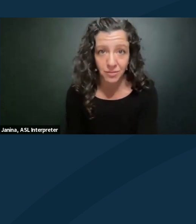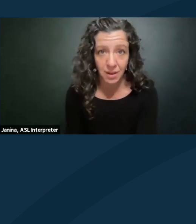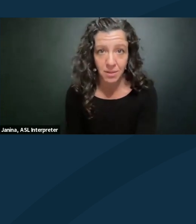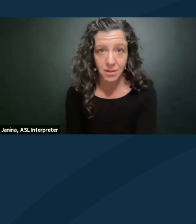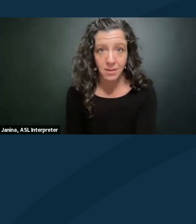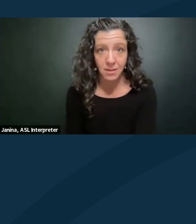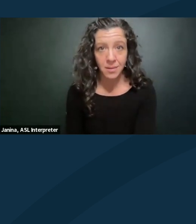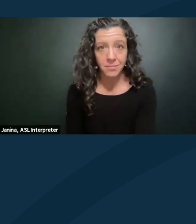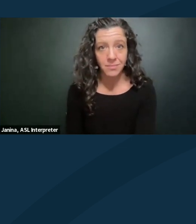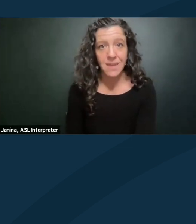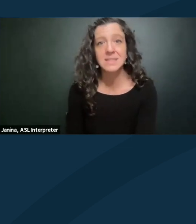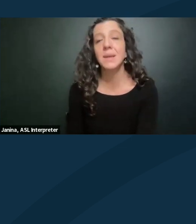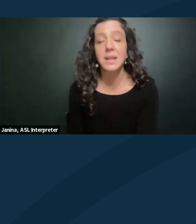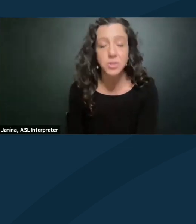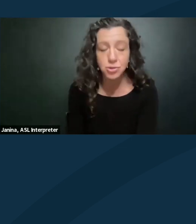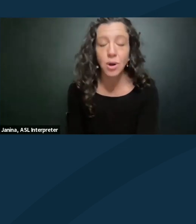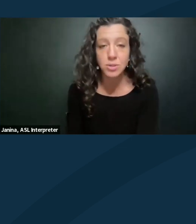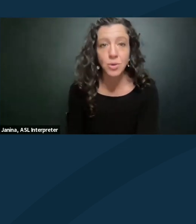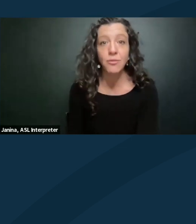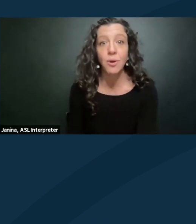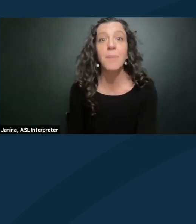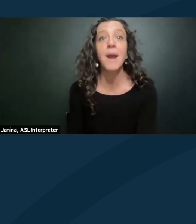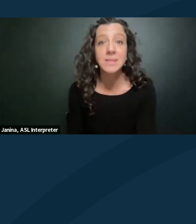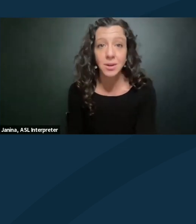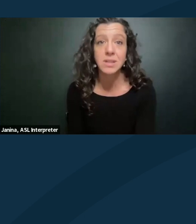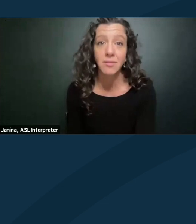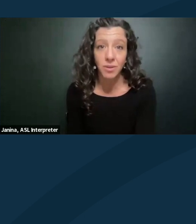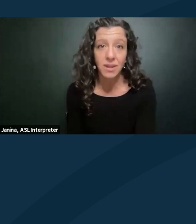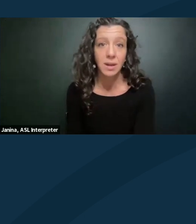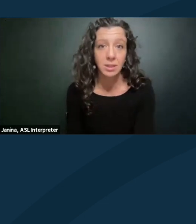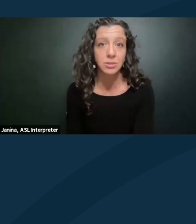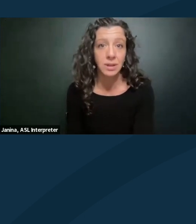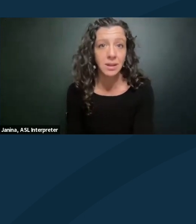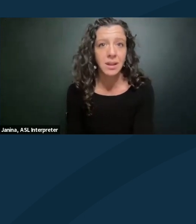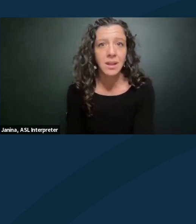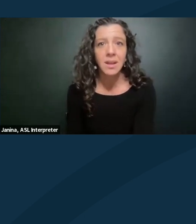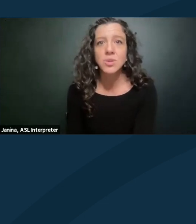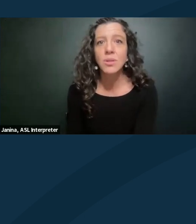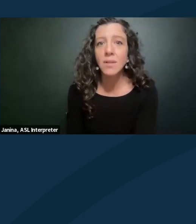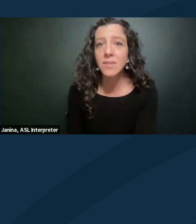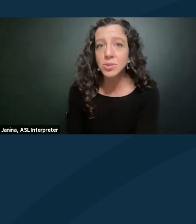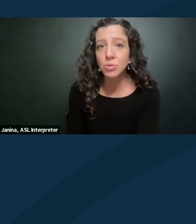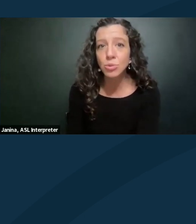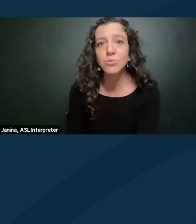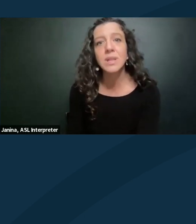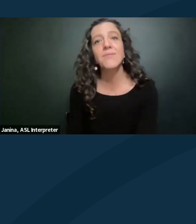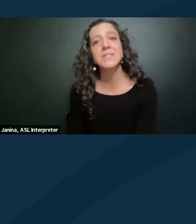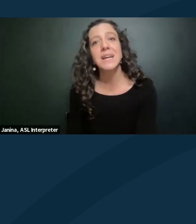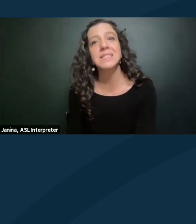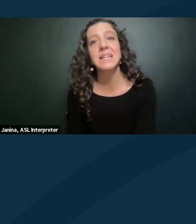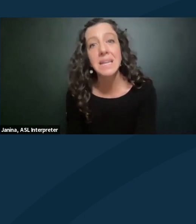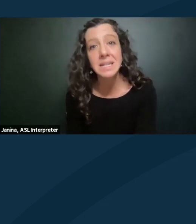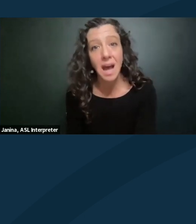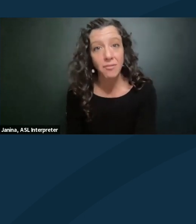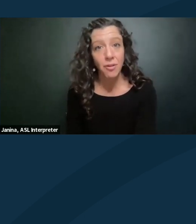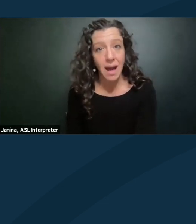communicate with their family. That is true also for parents that are deaf with hearing children. So a lot of these new rules really